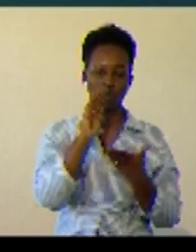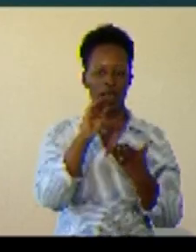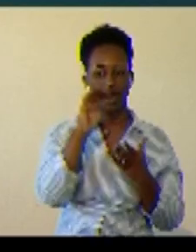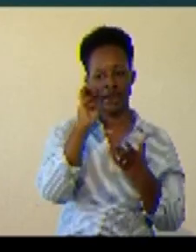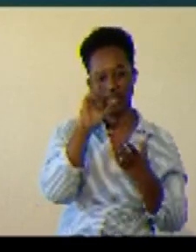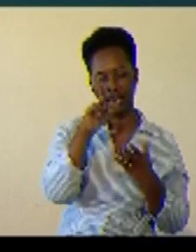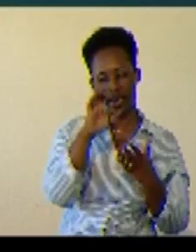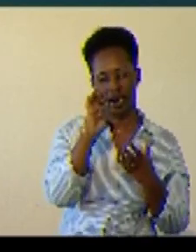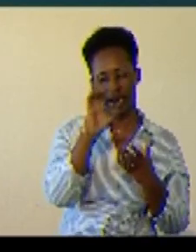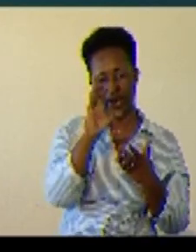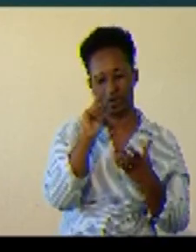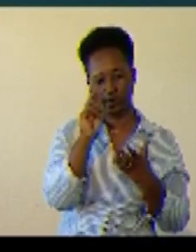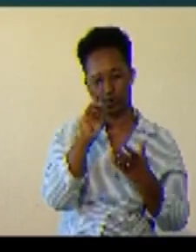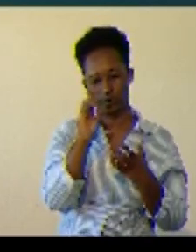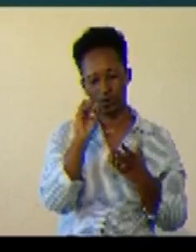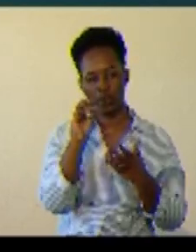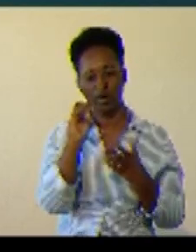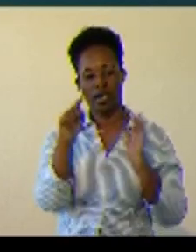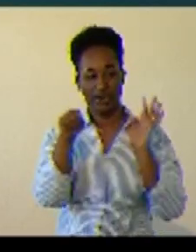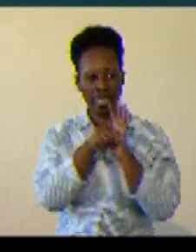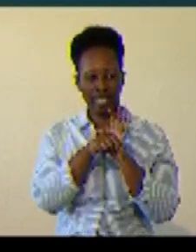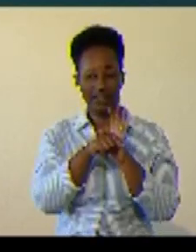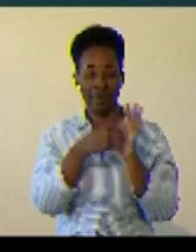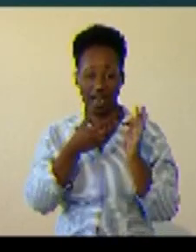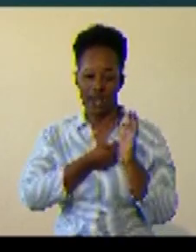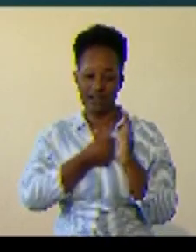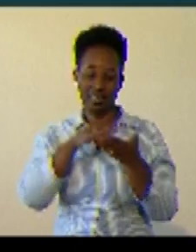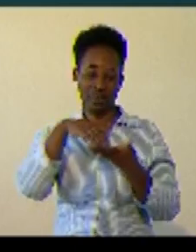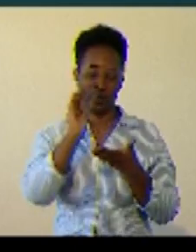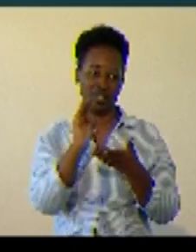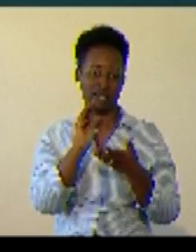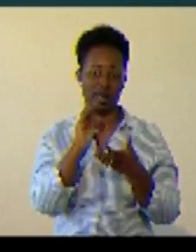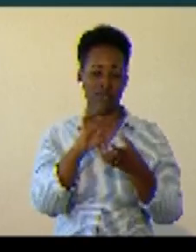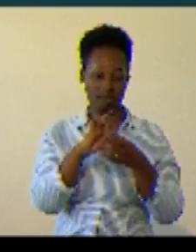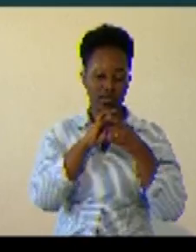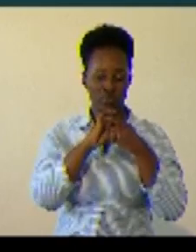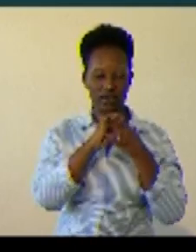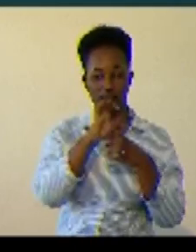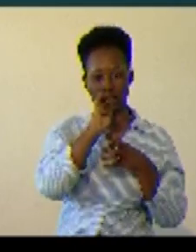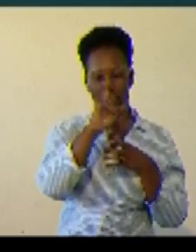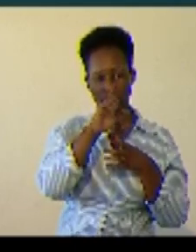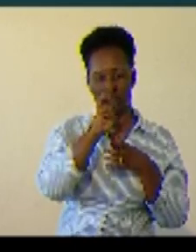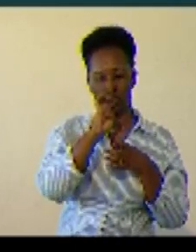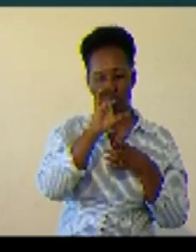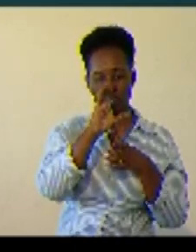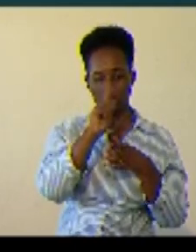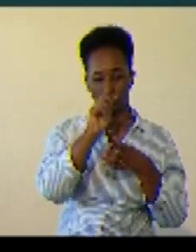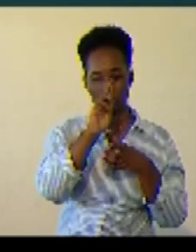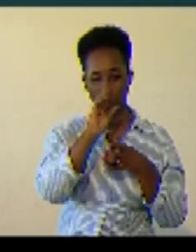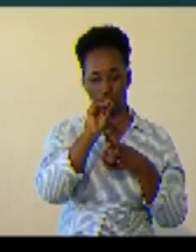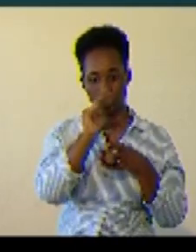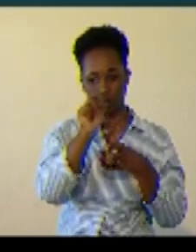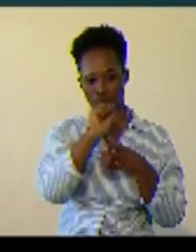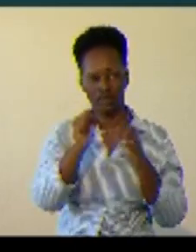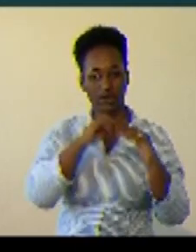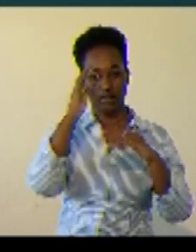bromine. So it has a greater tendency of attracting electrons than bromine.